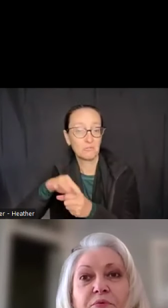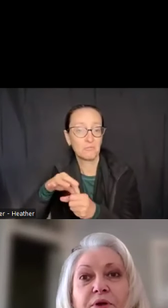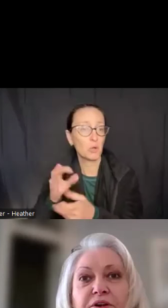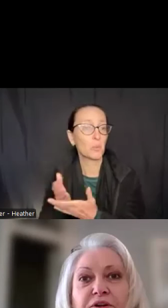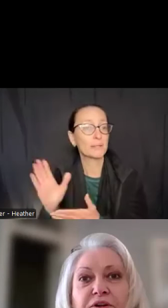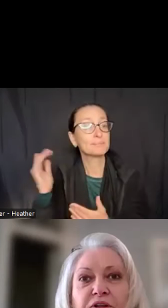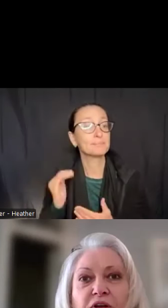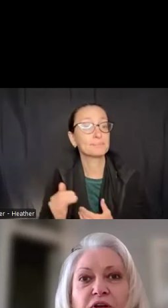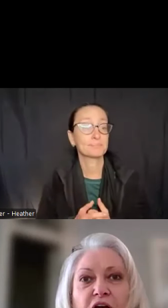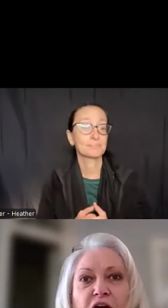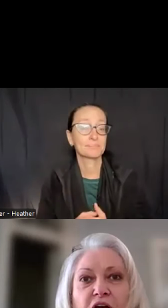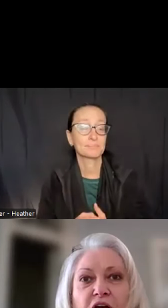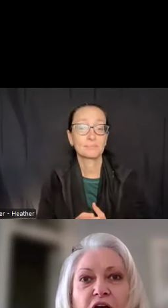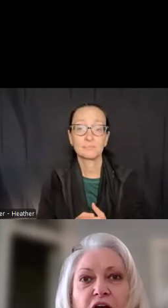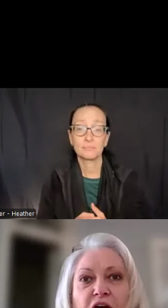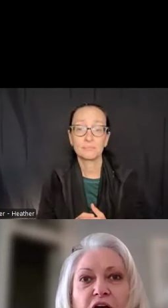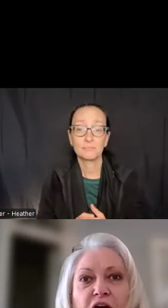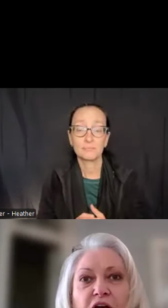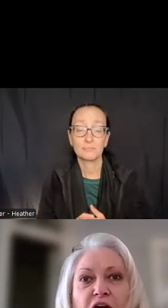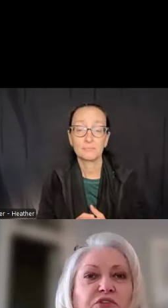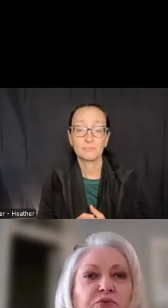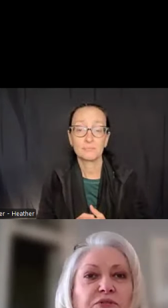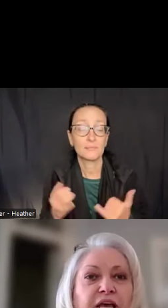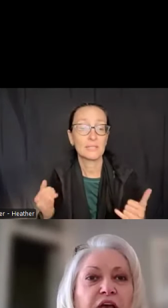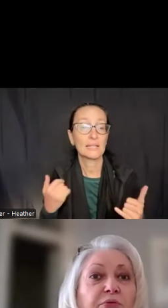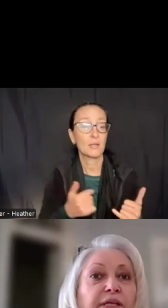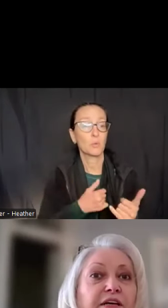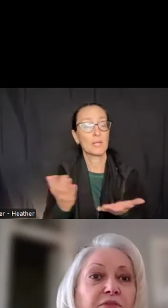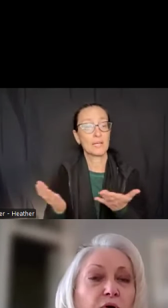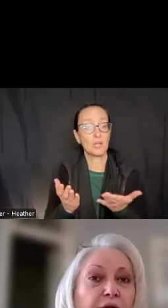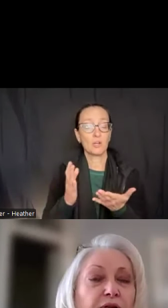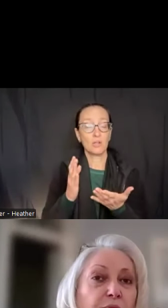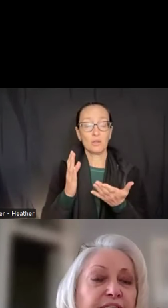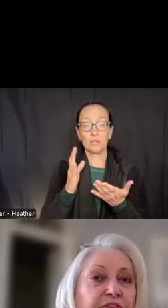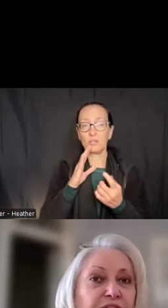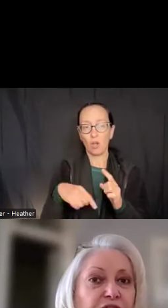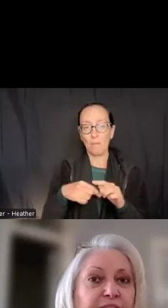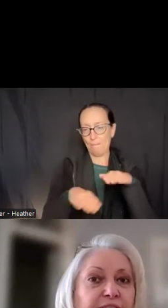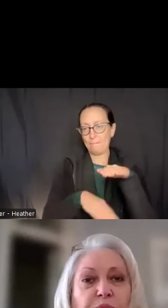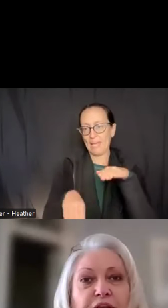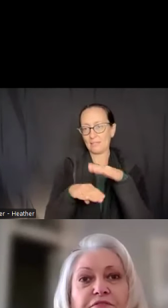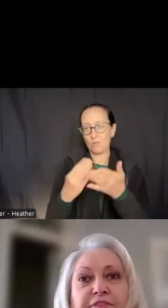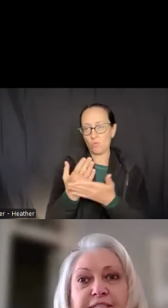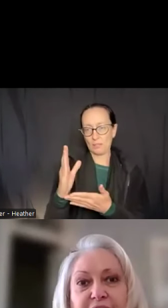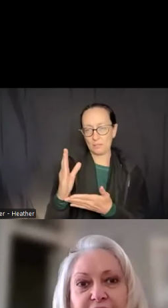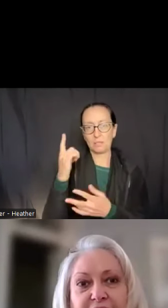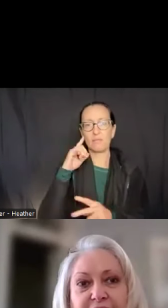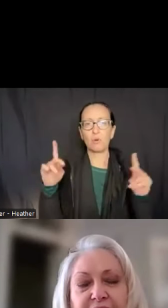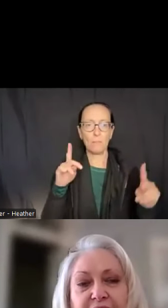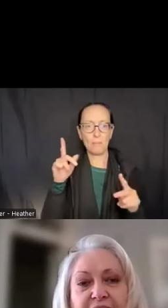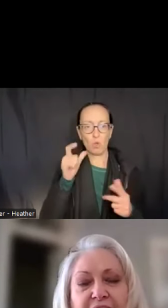So today we're here to talk about the basic rights of individuals who live or are receiving services in long-term